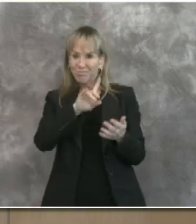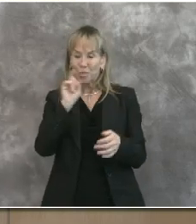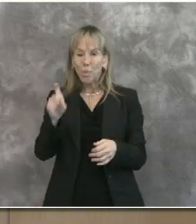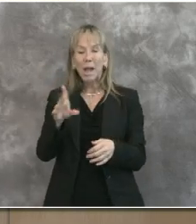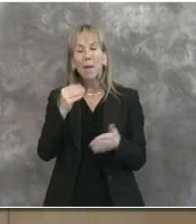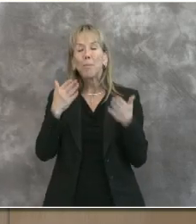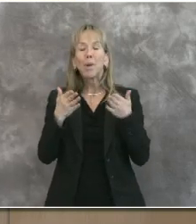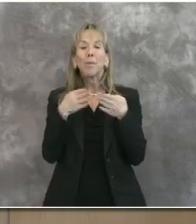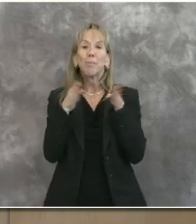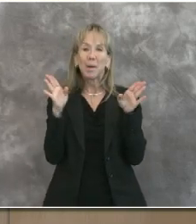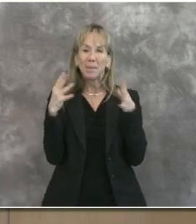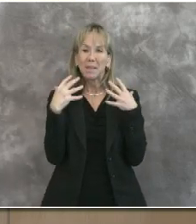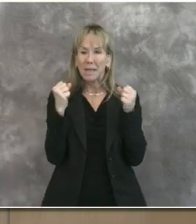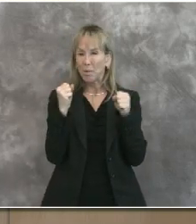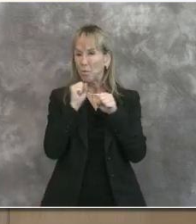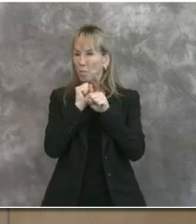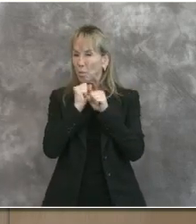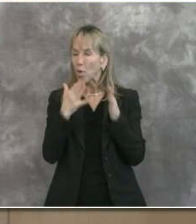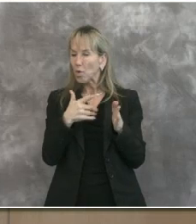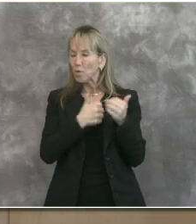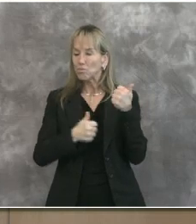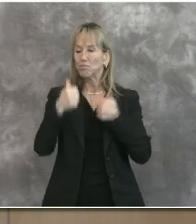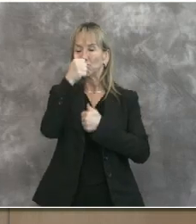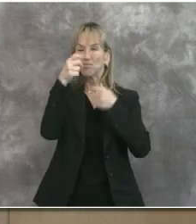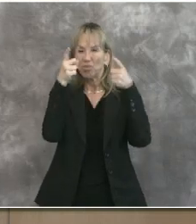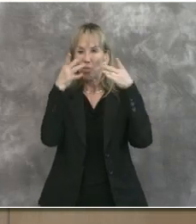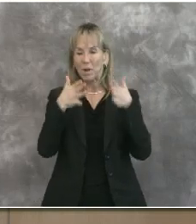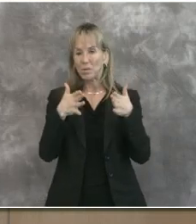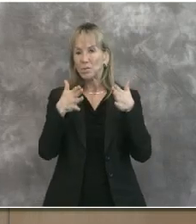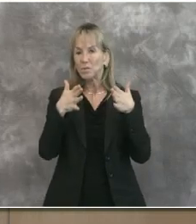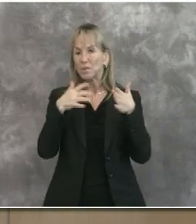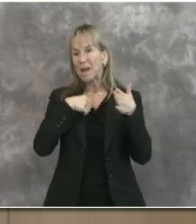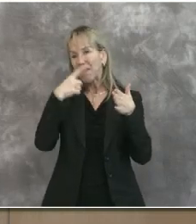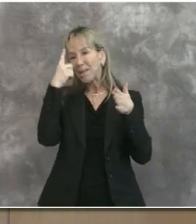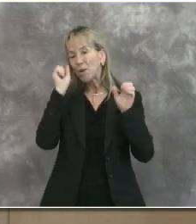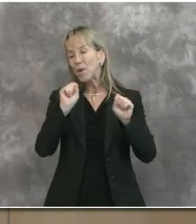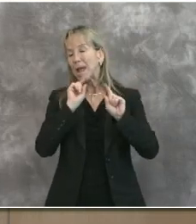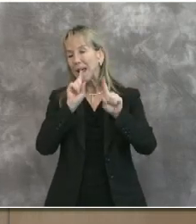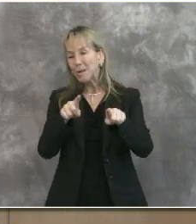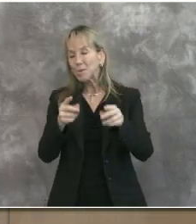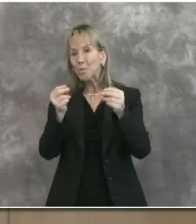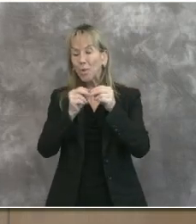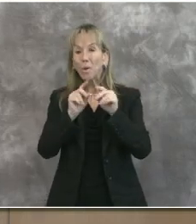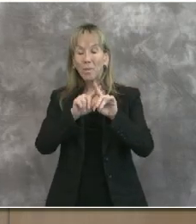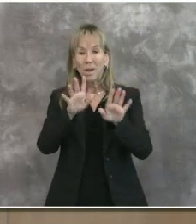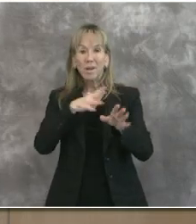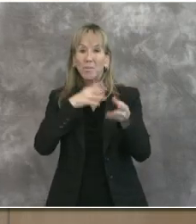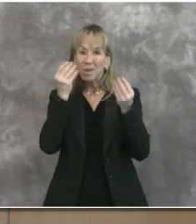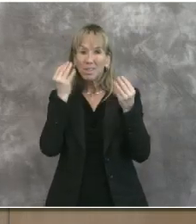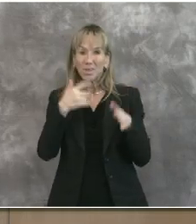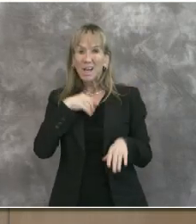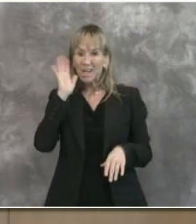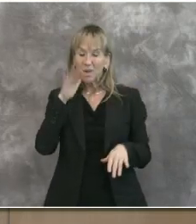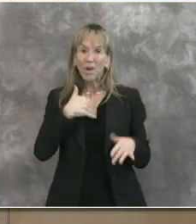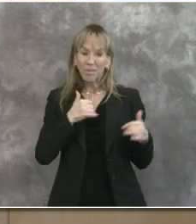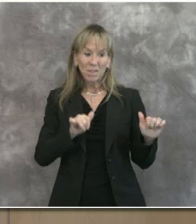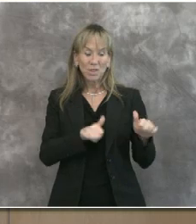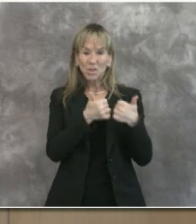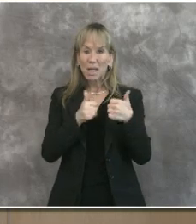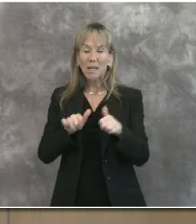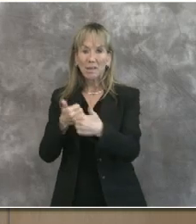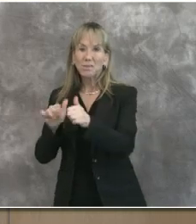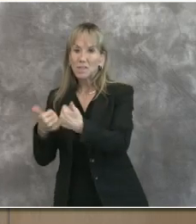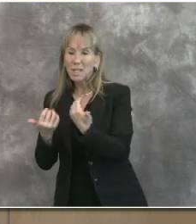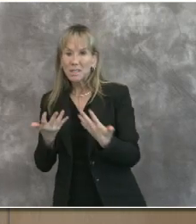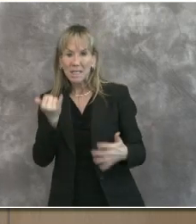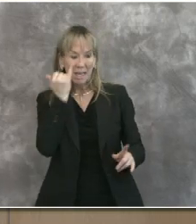address the really down in the weeds specifics on that. But I can tell you that there are challenges across the board, whether it's reagents